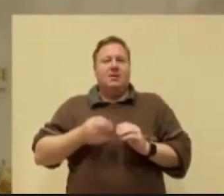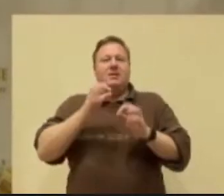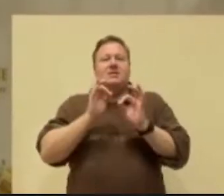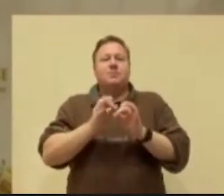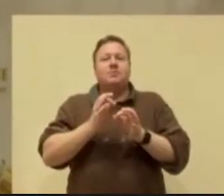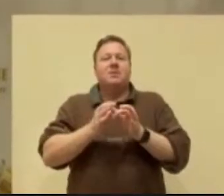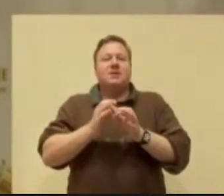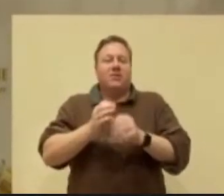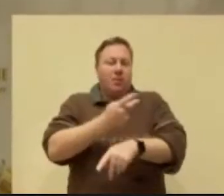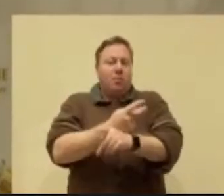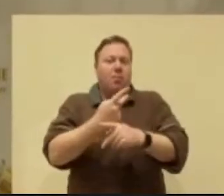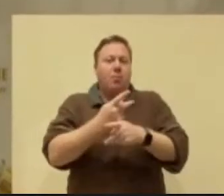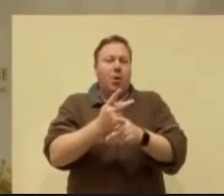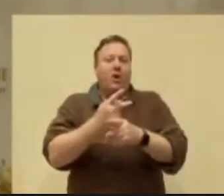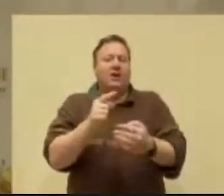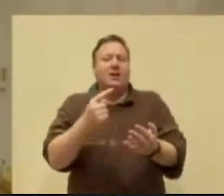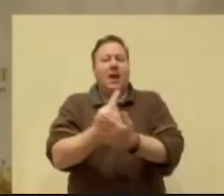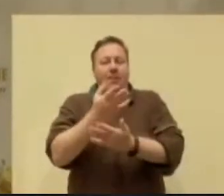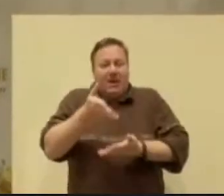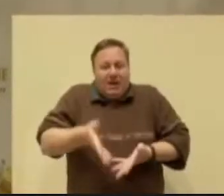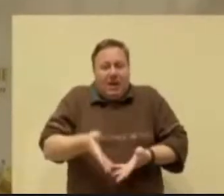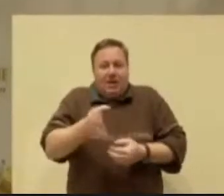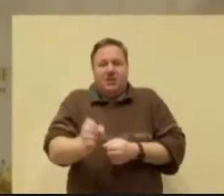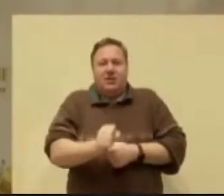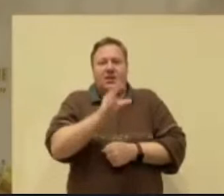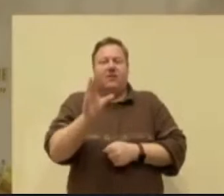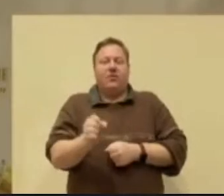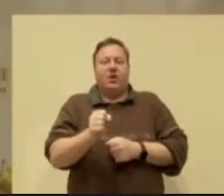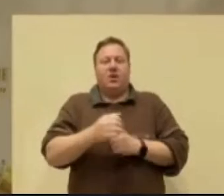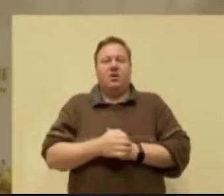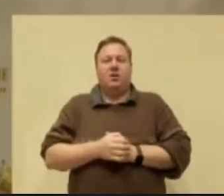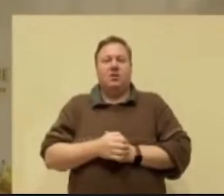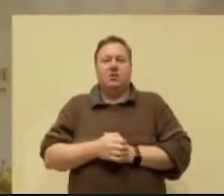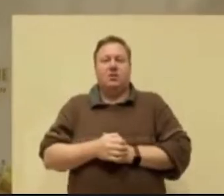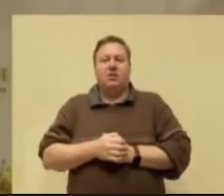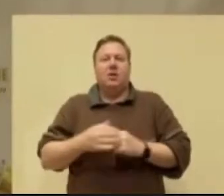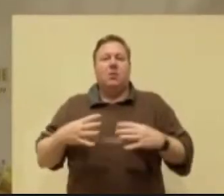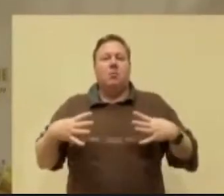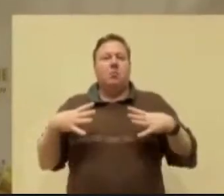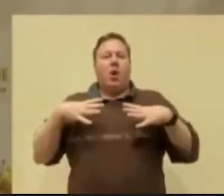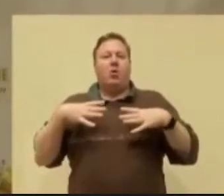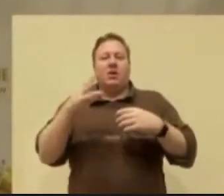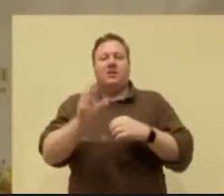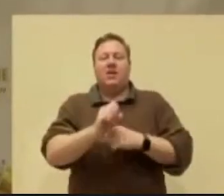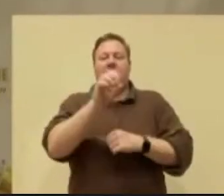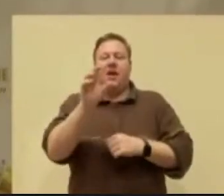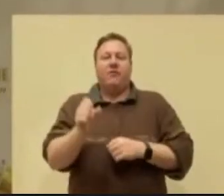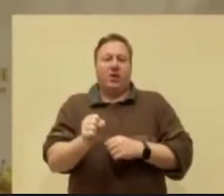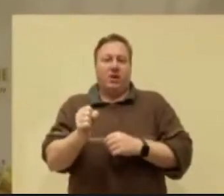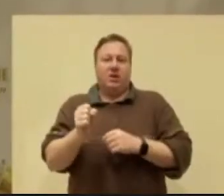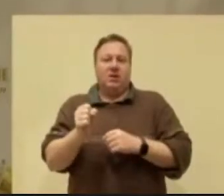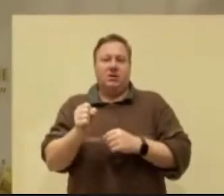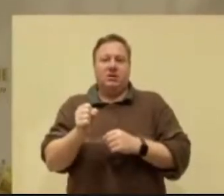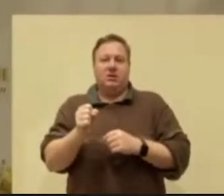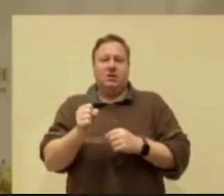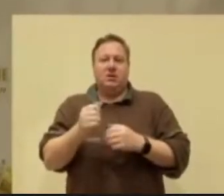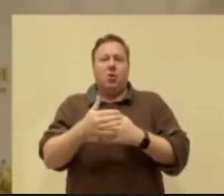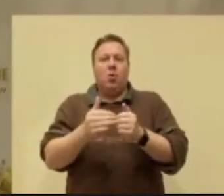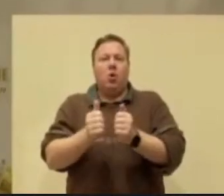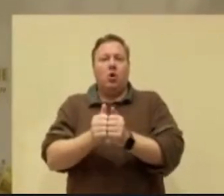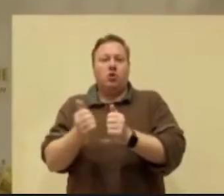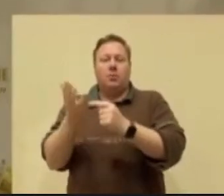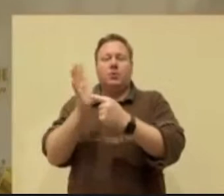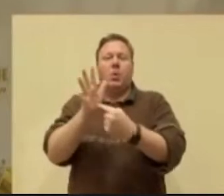in south africa the proudly south african logo was also showcased in that process a number of workshops where